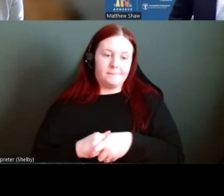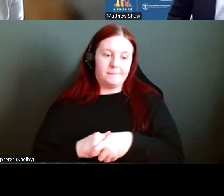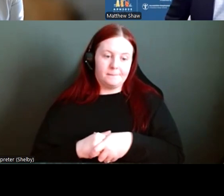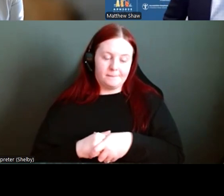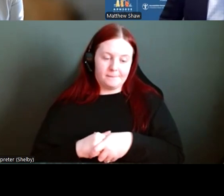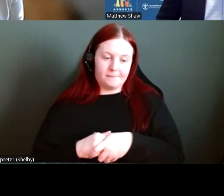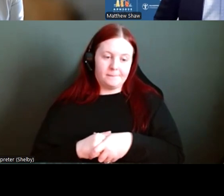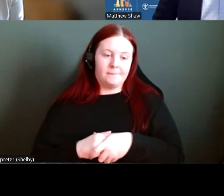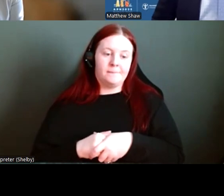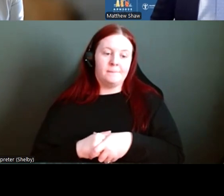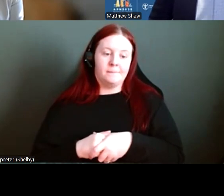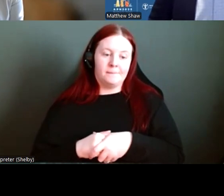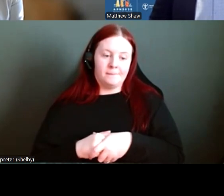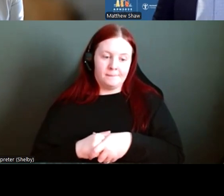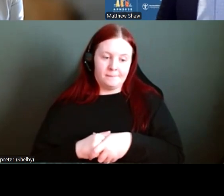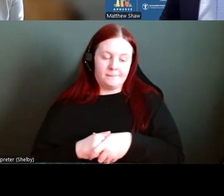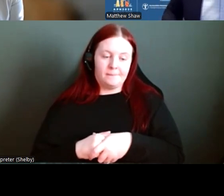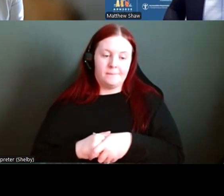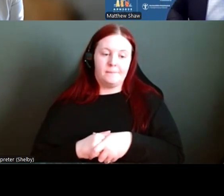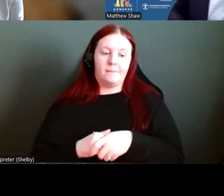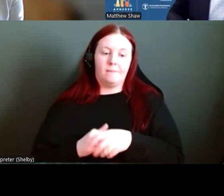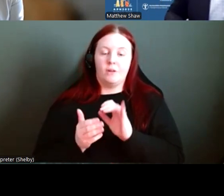case towards adoption of broader metrics